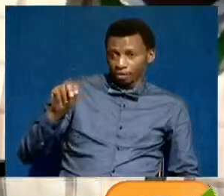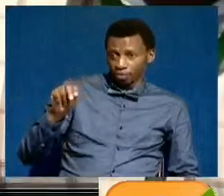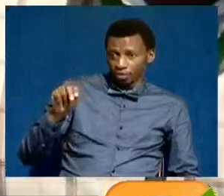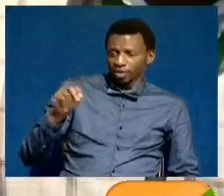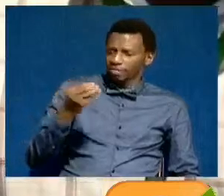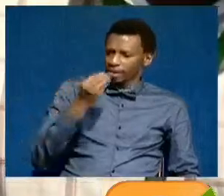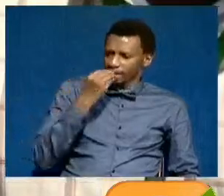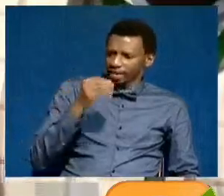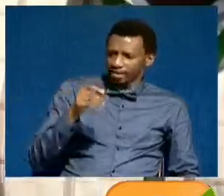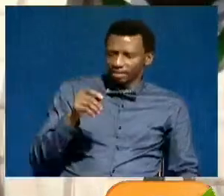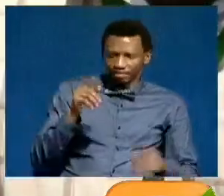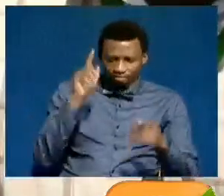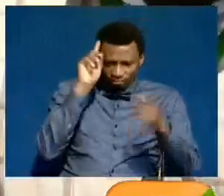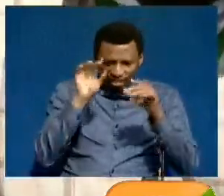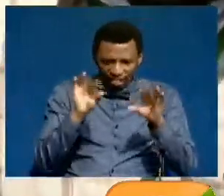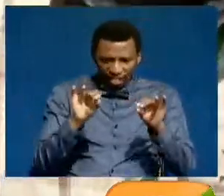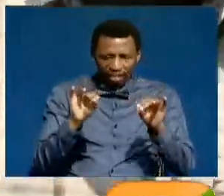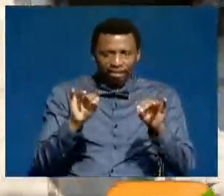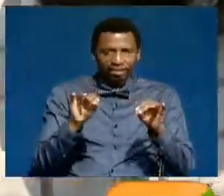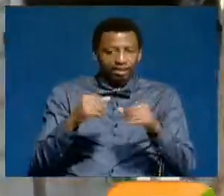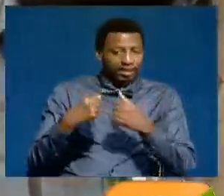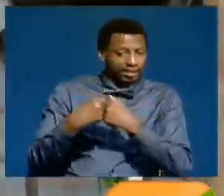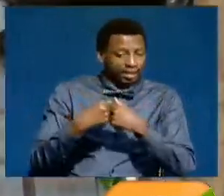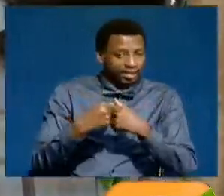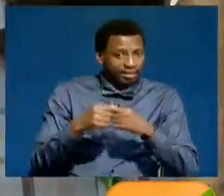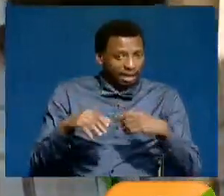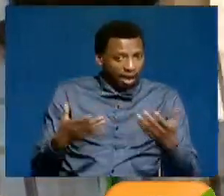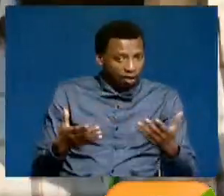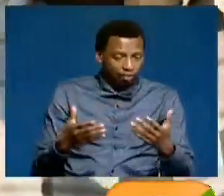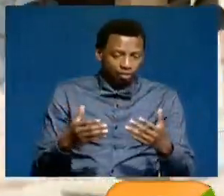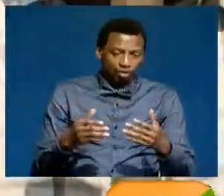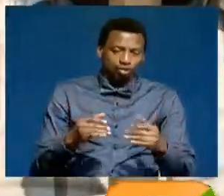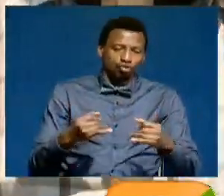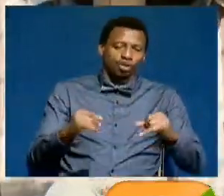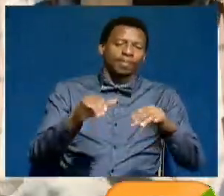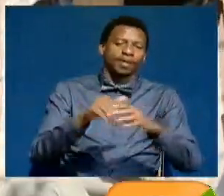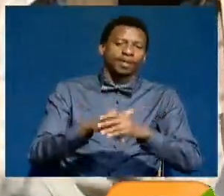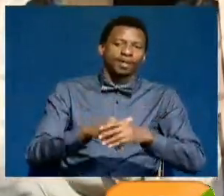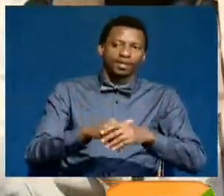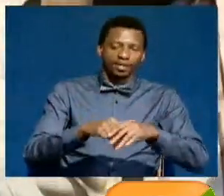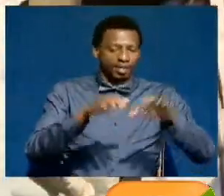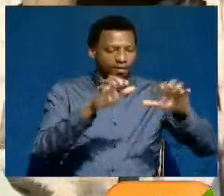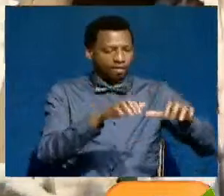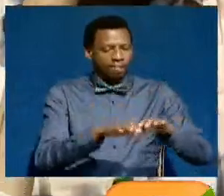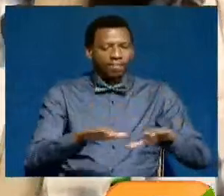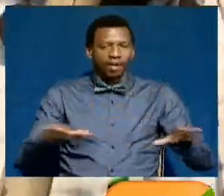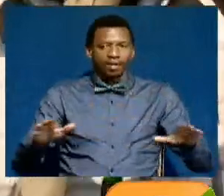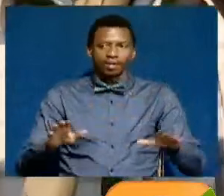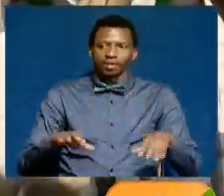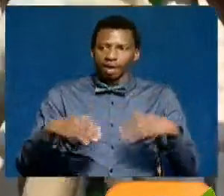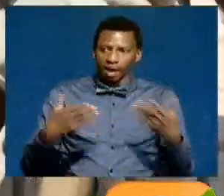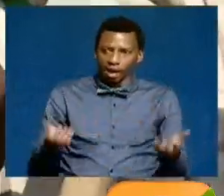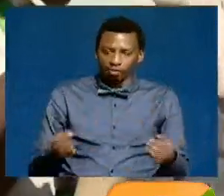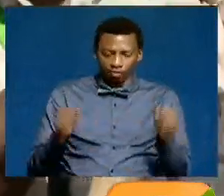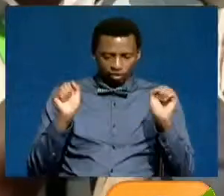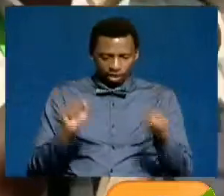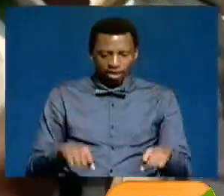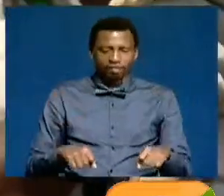challenge would be to know how to implement it in the field, how it can fit in the